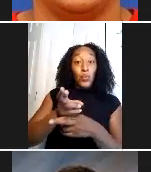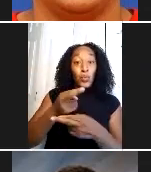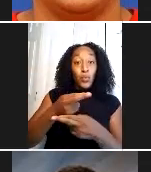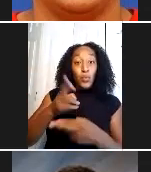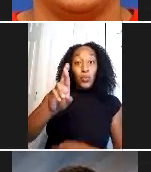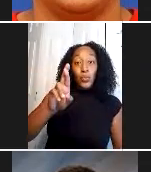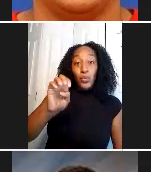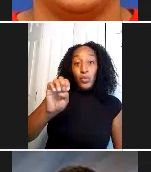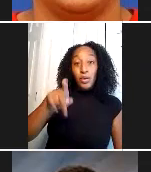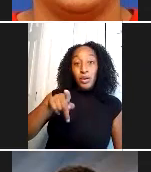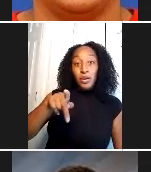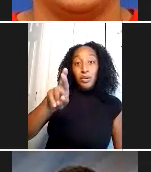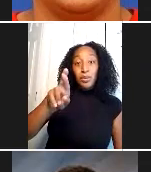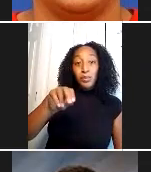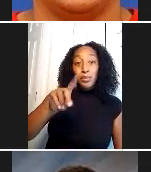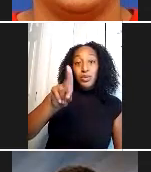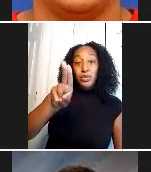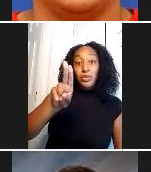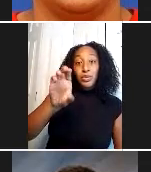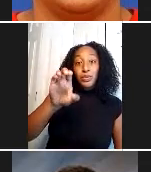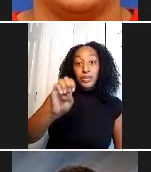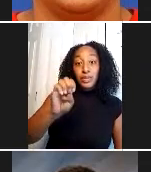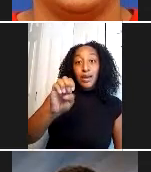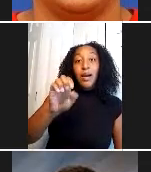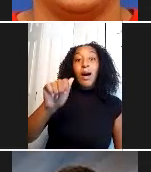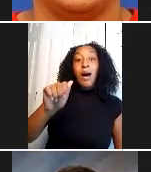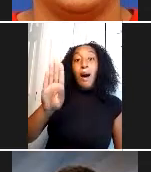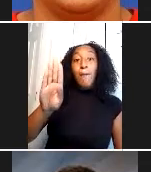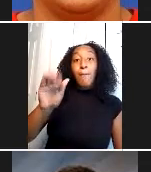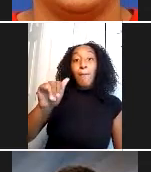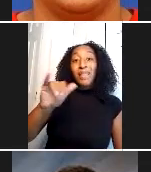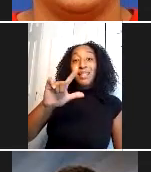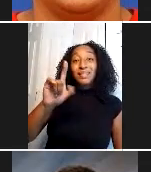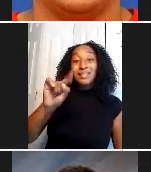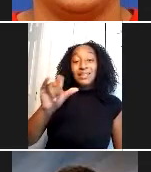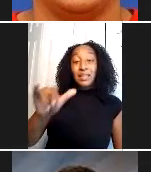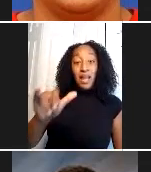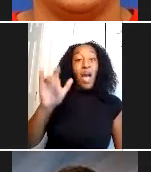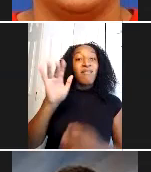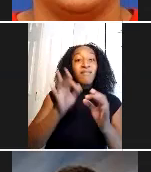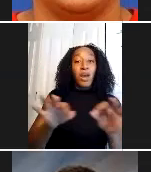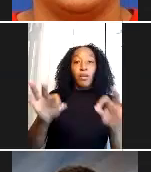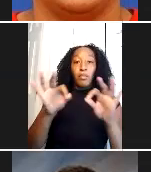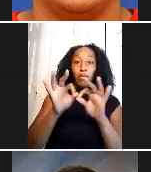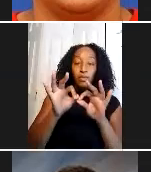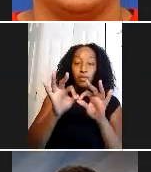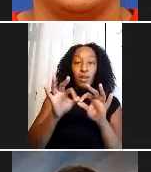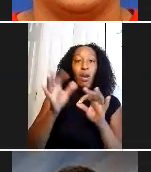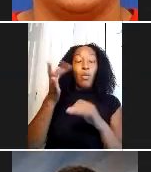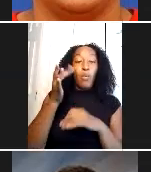validity are all important when a scientist is conducting an experiment, because